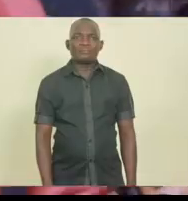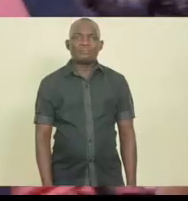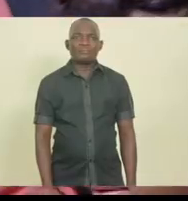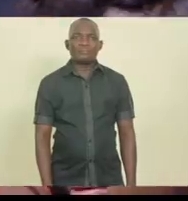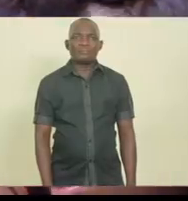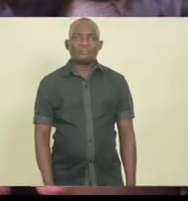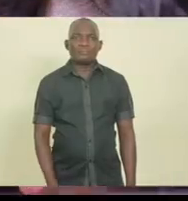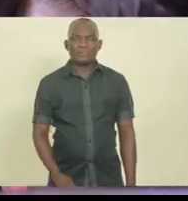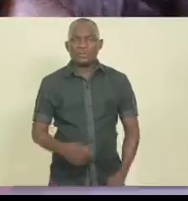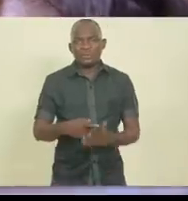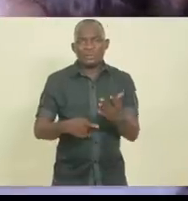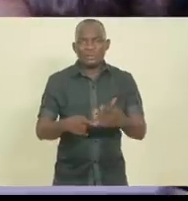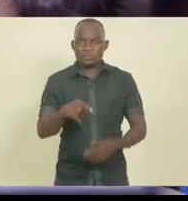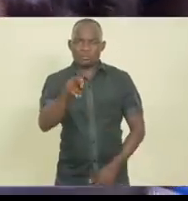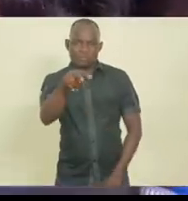Koko! Sit.